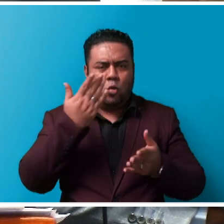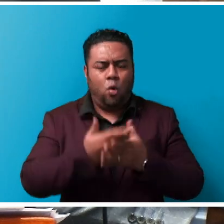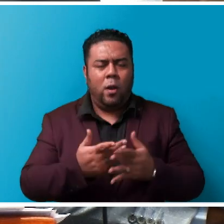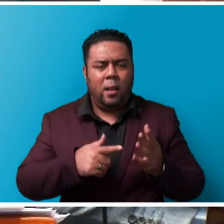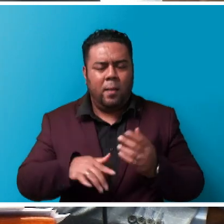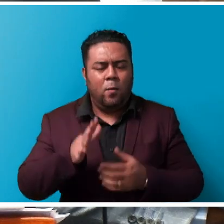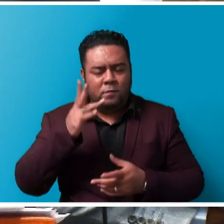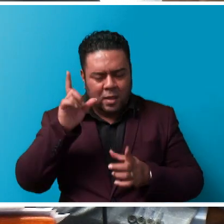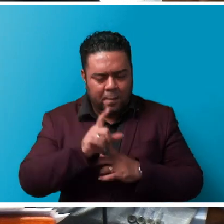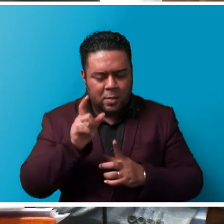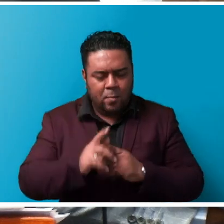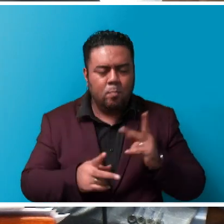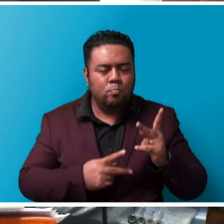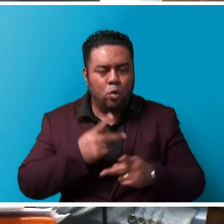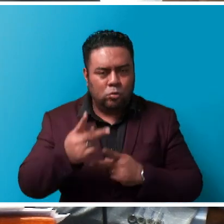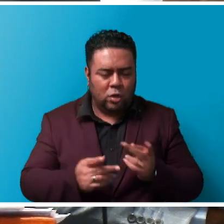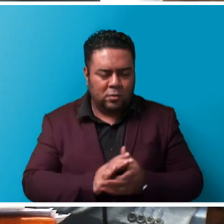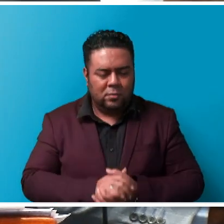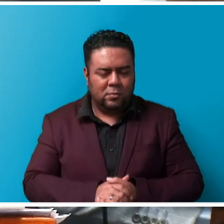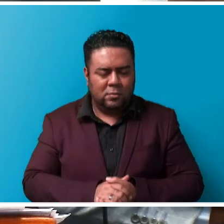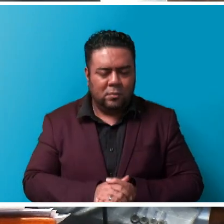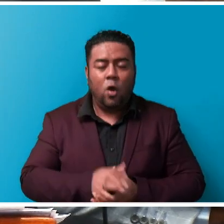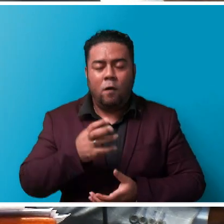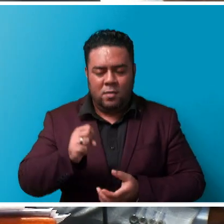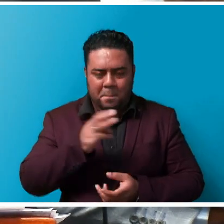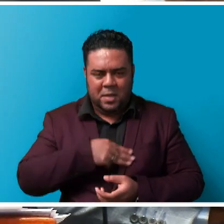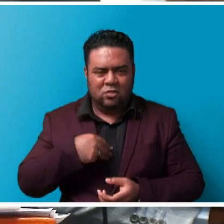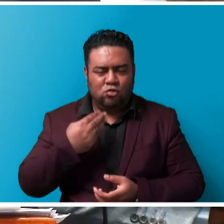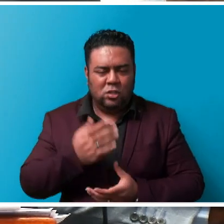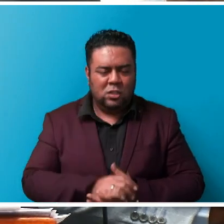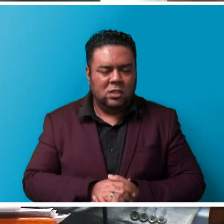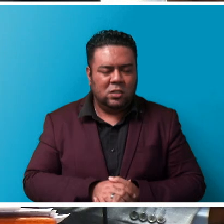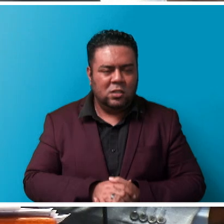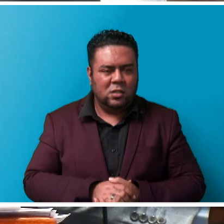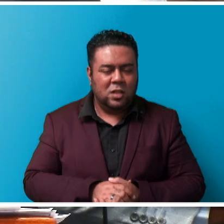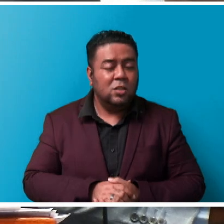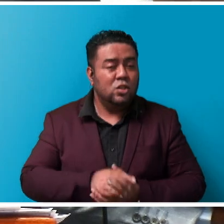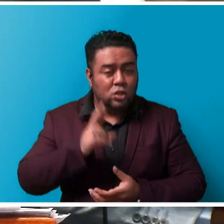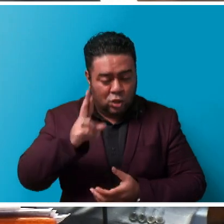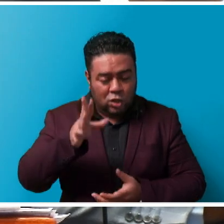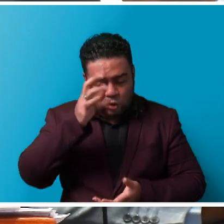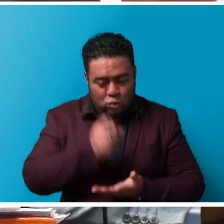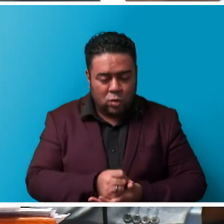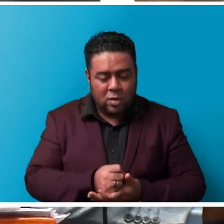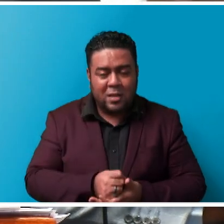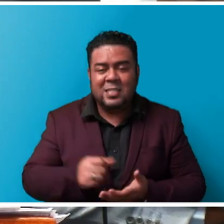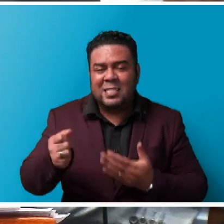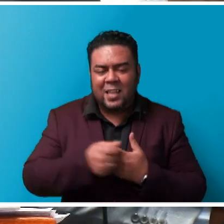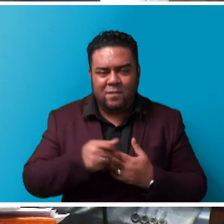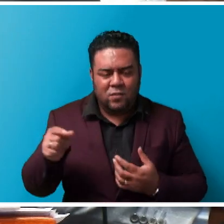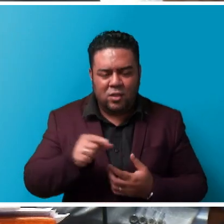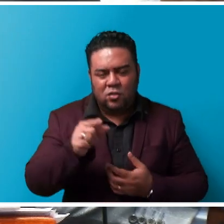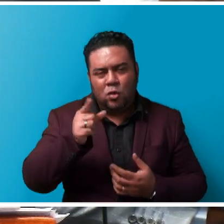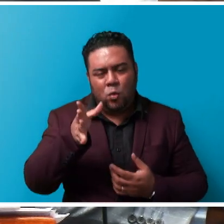capital projects of the ministry. So, ensuring safe navigation within Fiji's waters